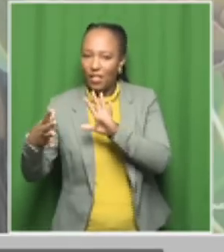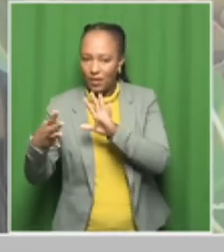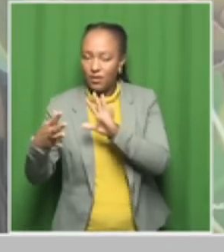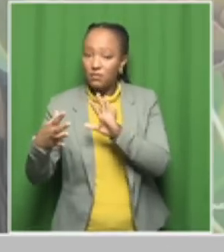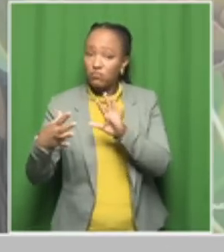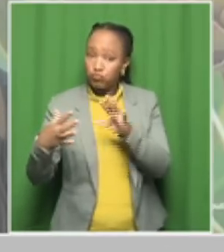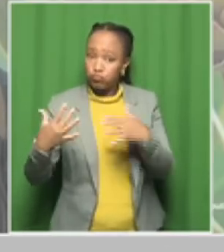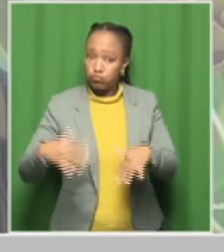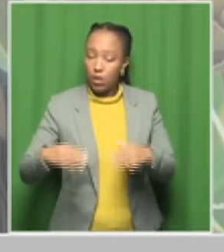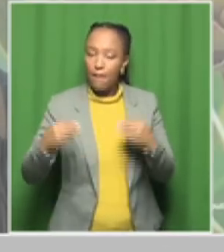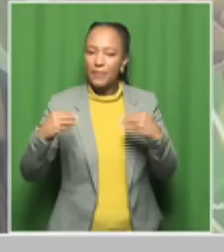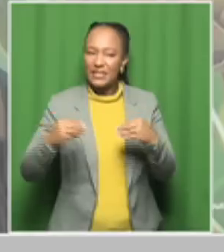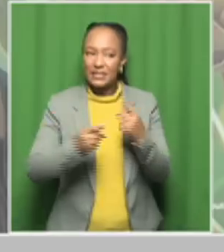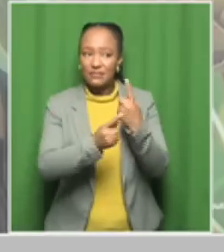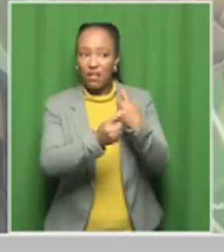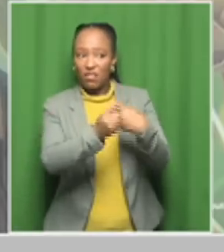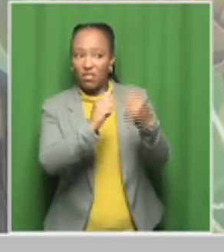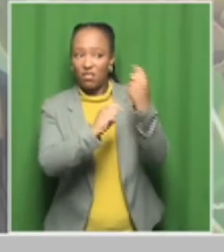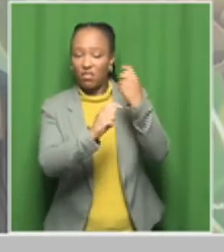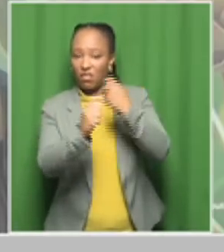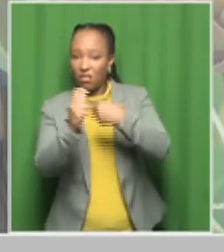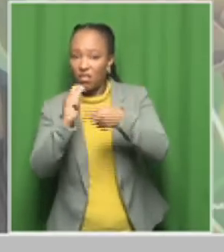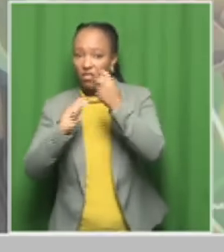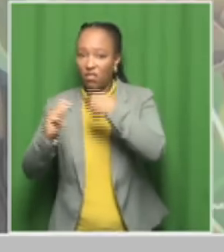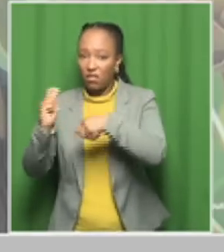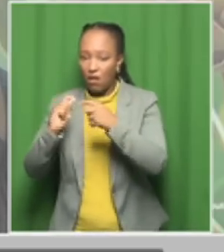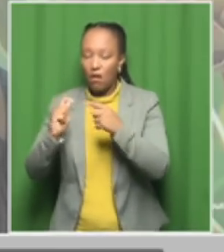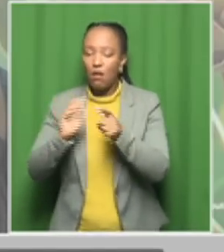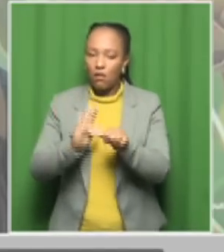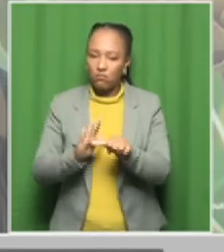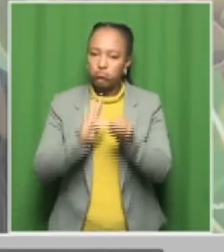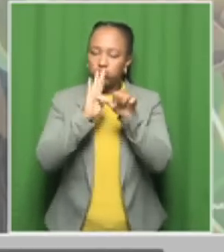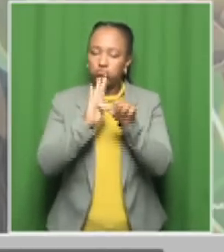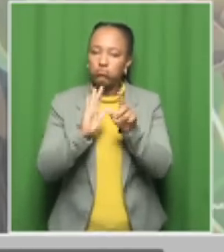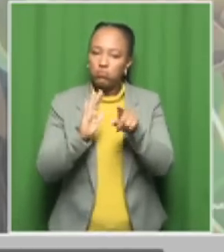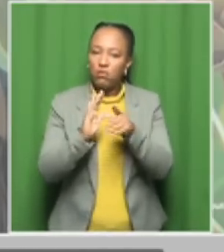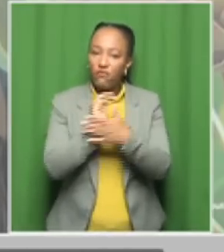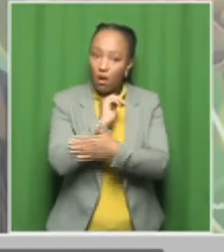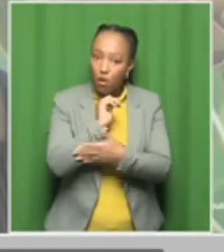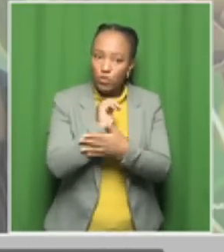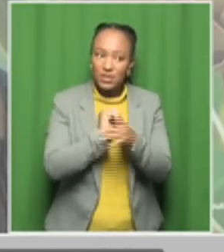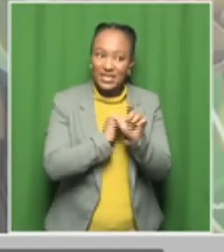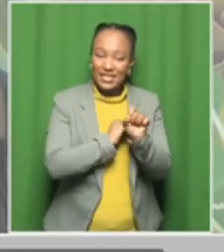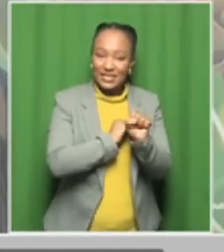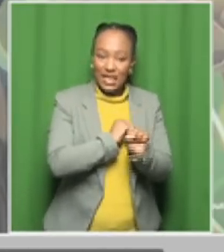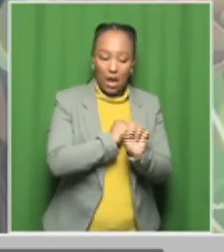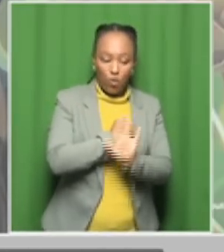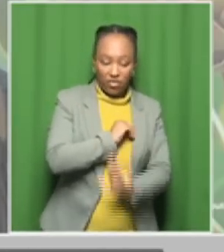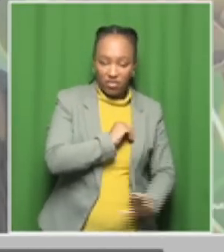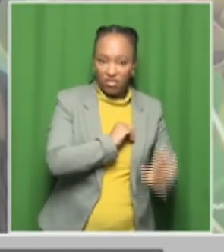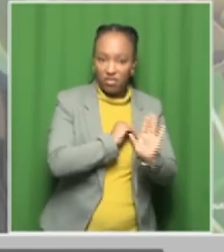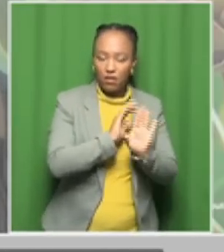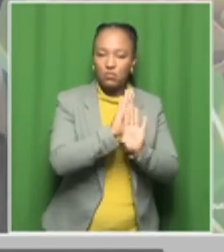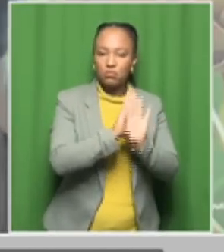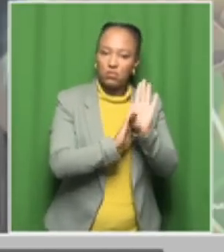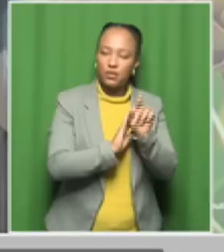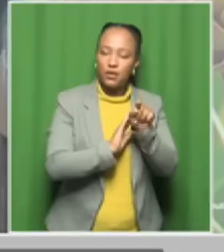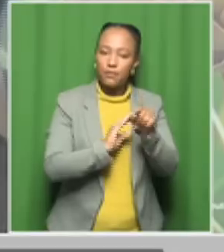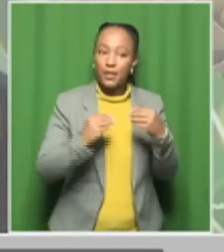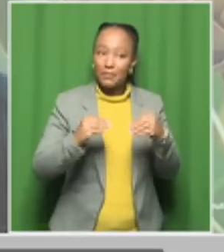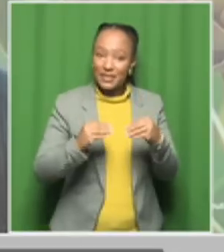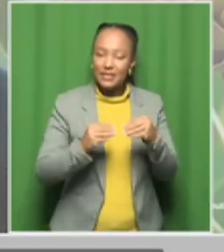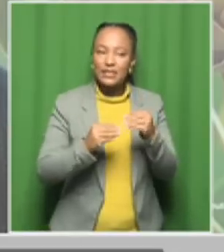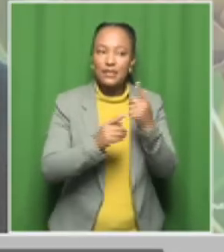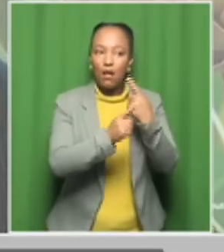we've got to generate our own domestic resources for our development as countries of the South, and trade is central to that. So as part of